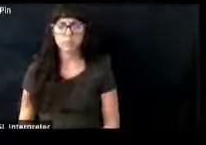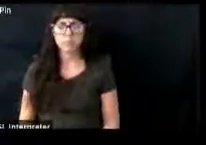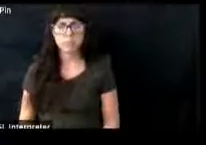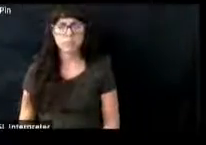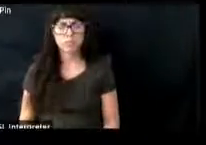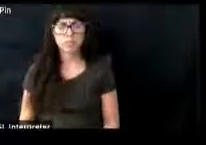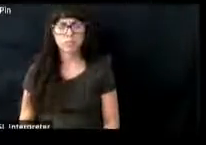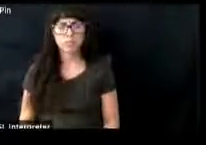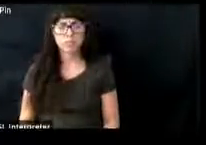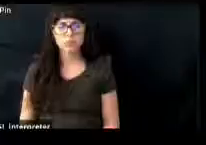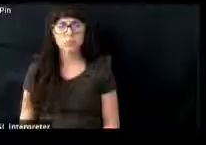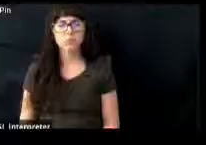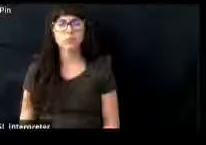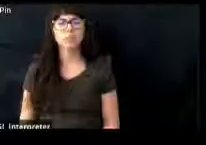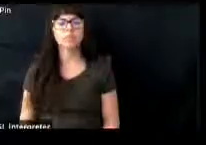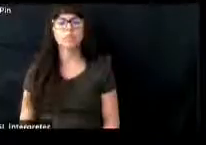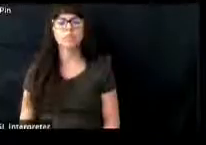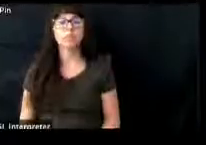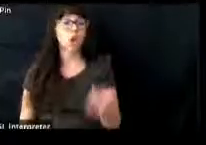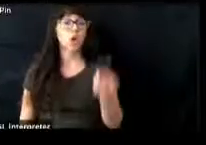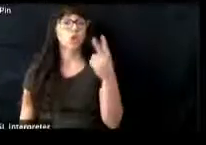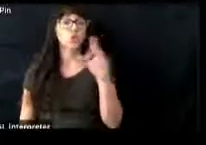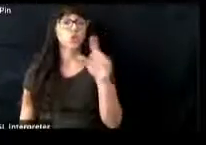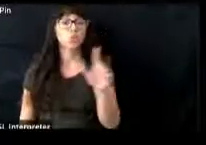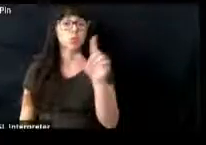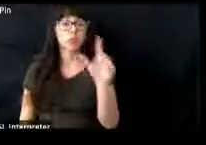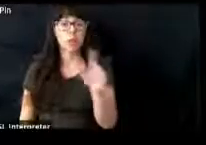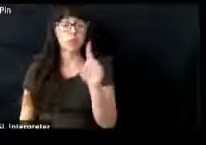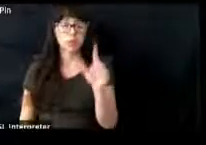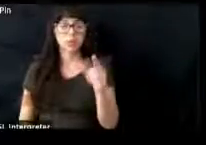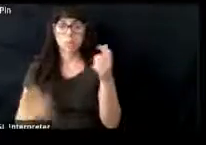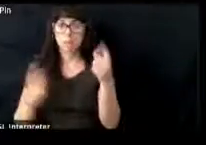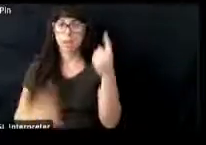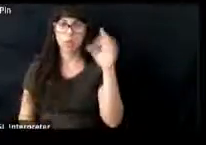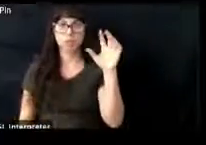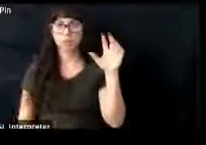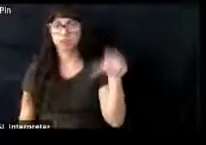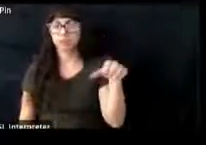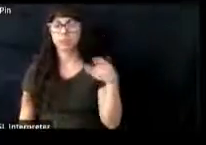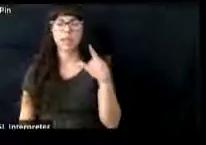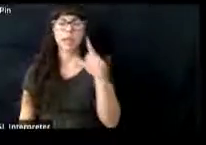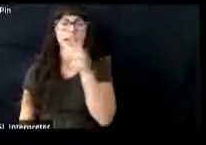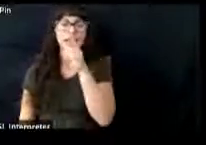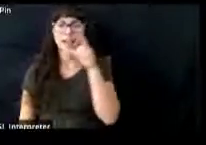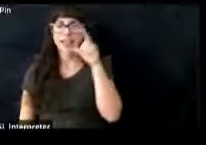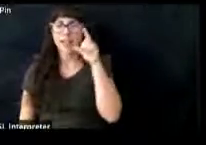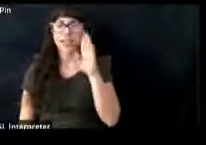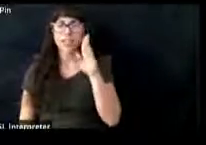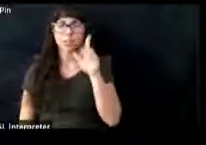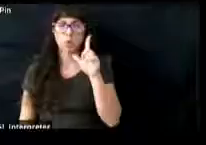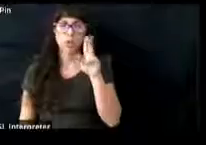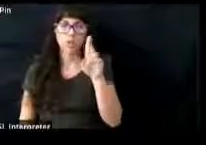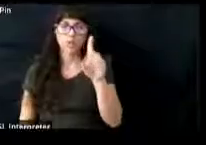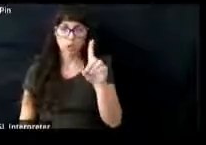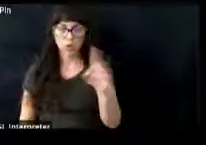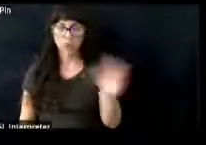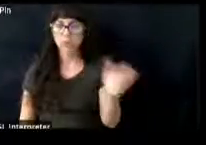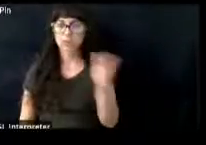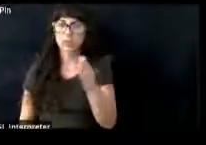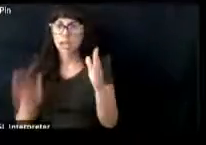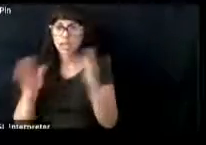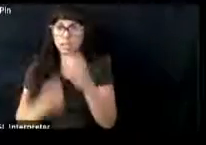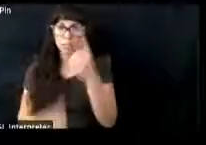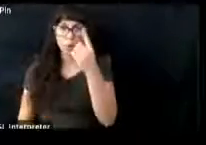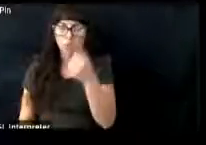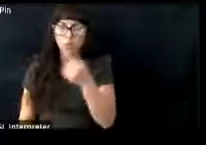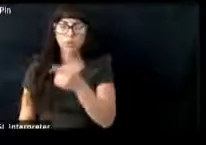Lancaster Boulevard. There are 2 libraries, a big one which is located on Lancaster Boulevard, and then there's also a smaller one